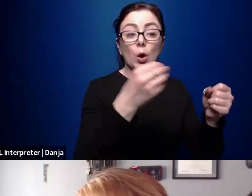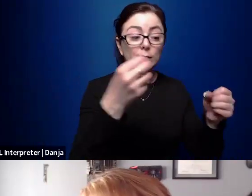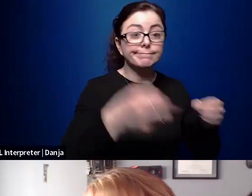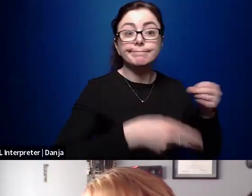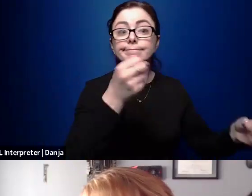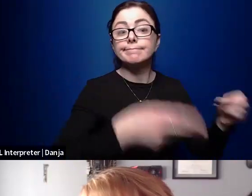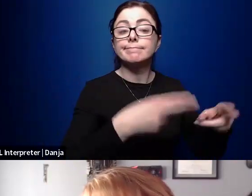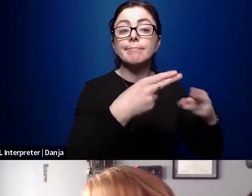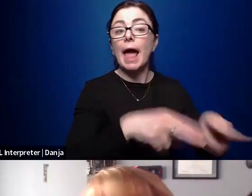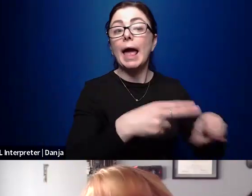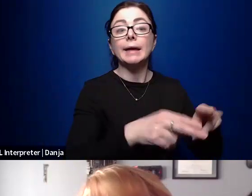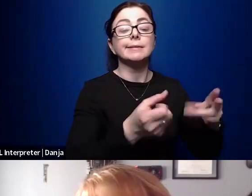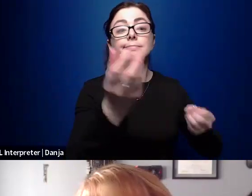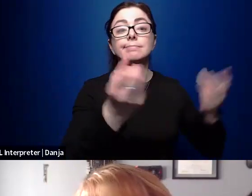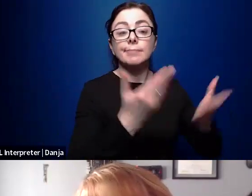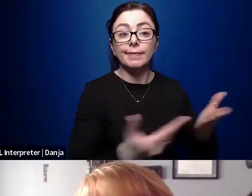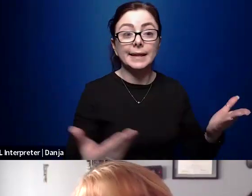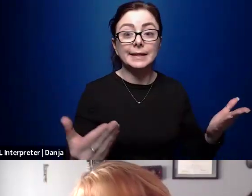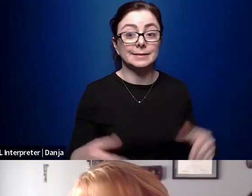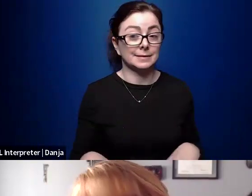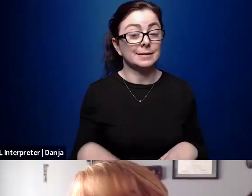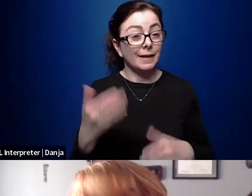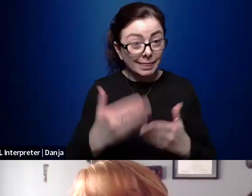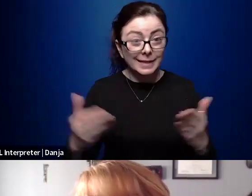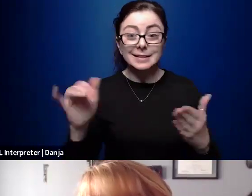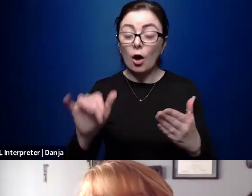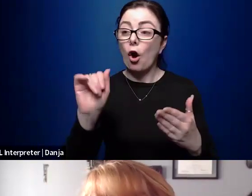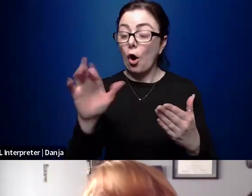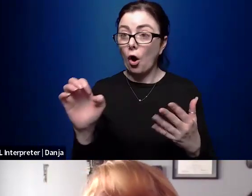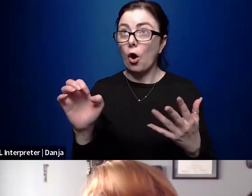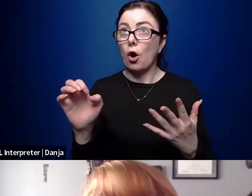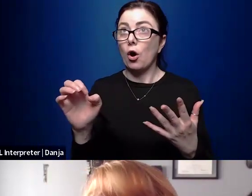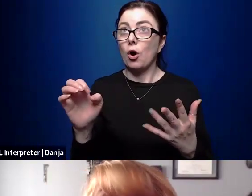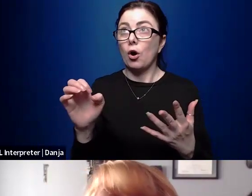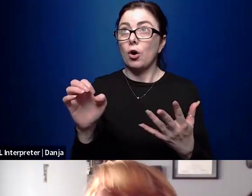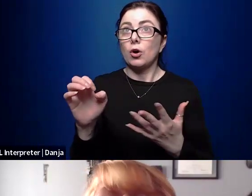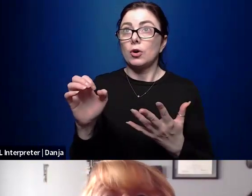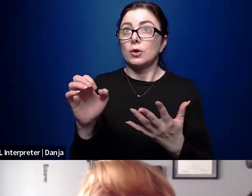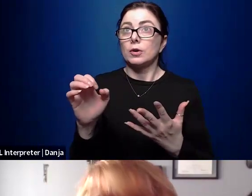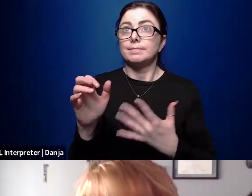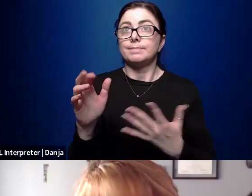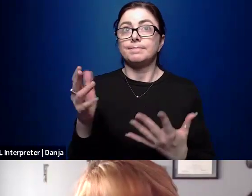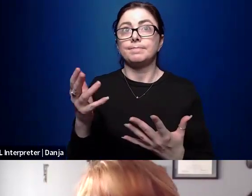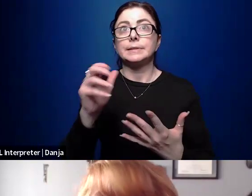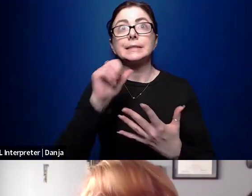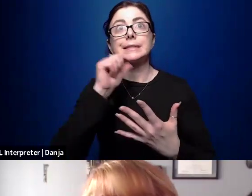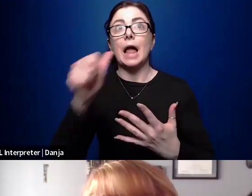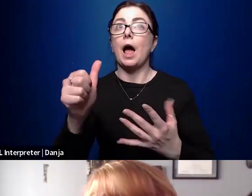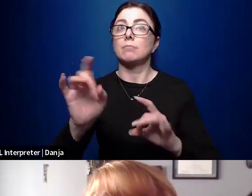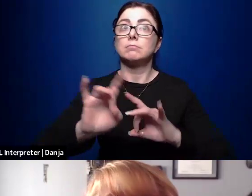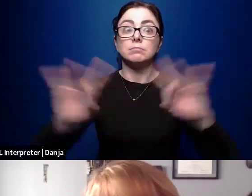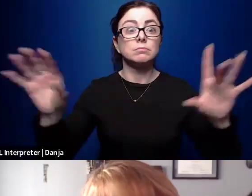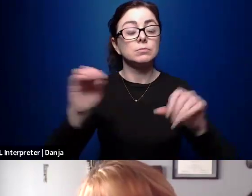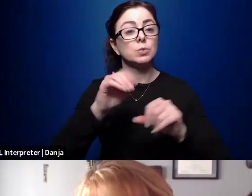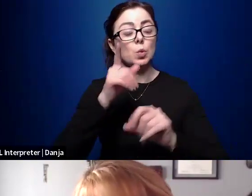things they're not a detriment to his being, but because of what he deserves in life, the quality of